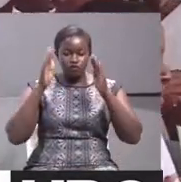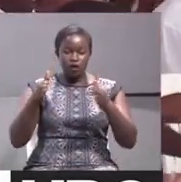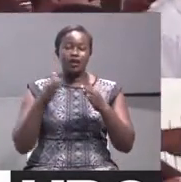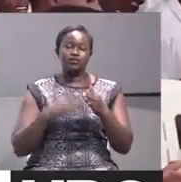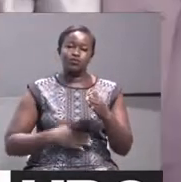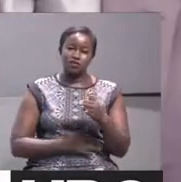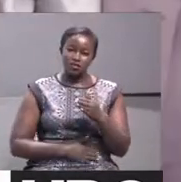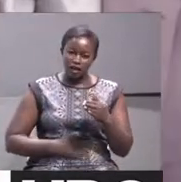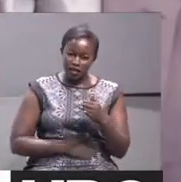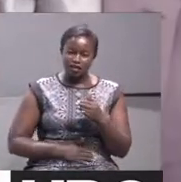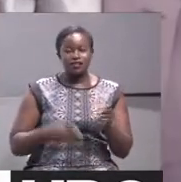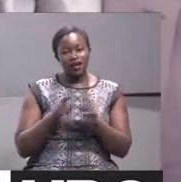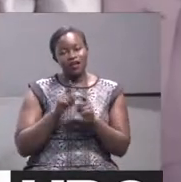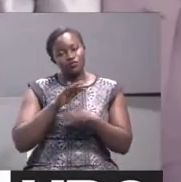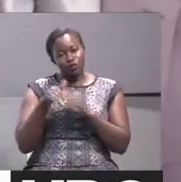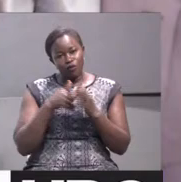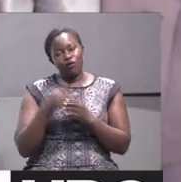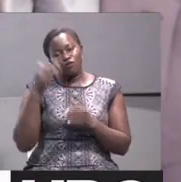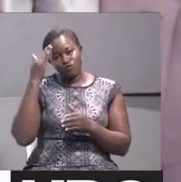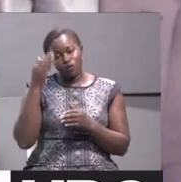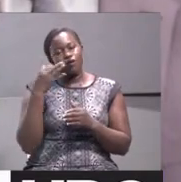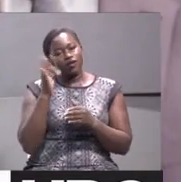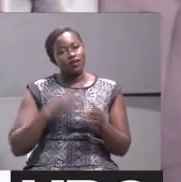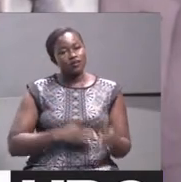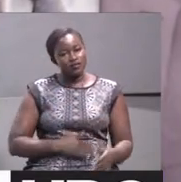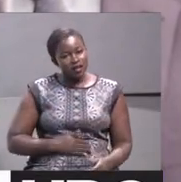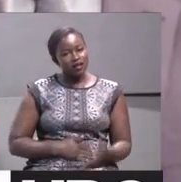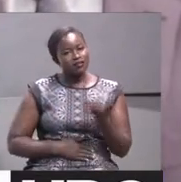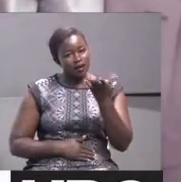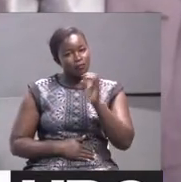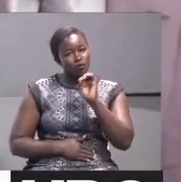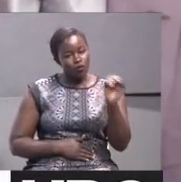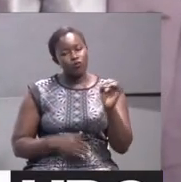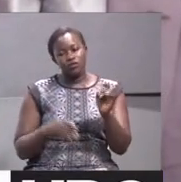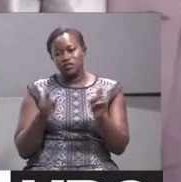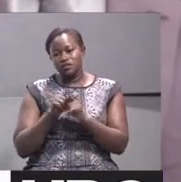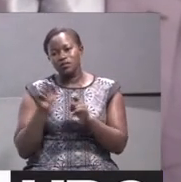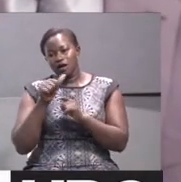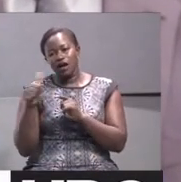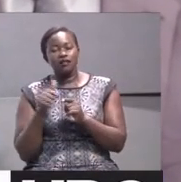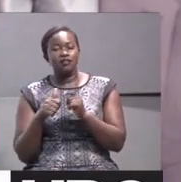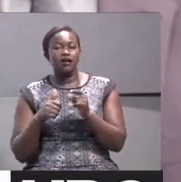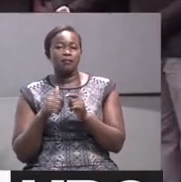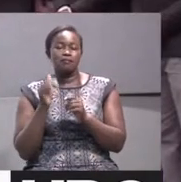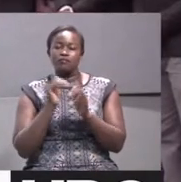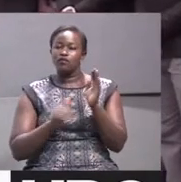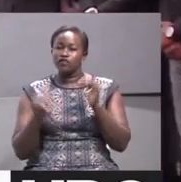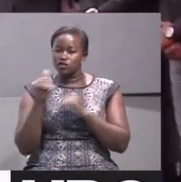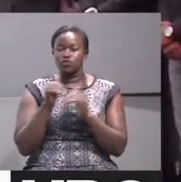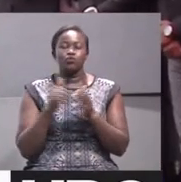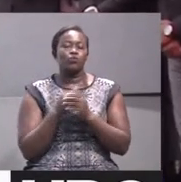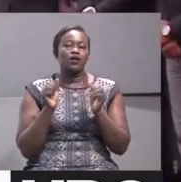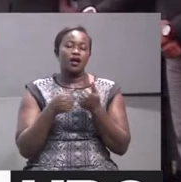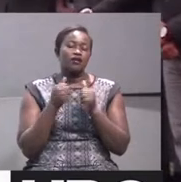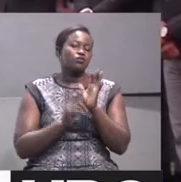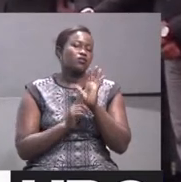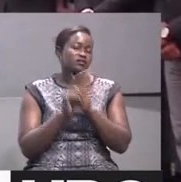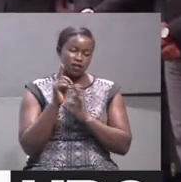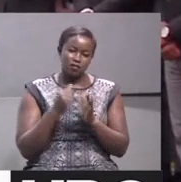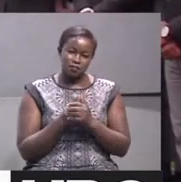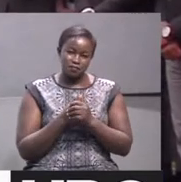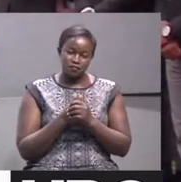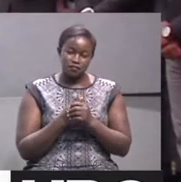because as you all know, without science and other great innovation, we cannot develop faster.